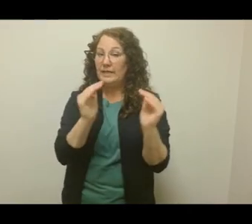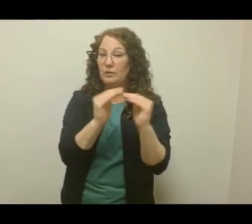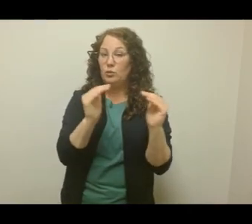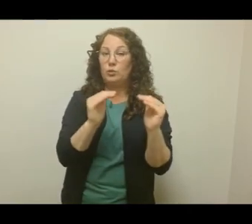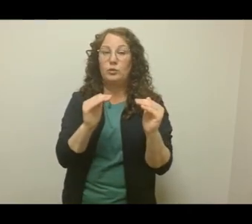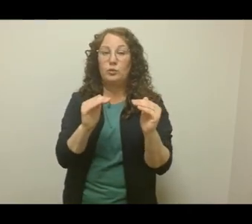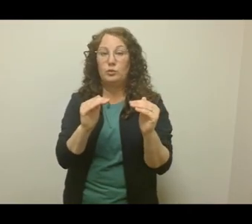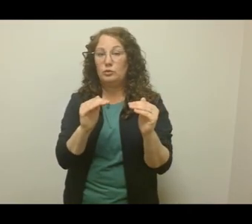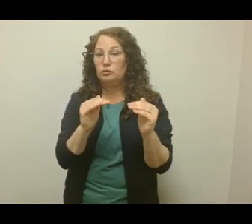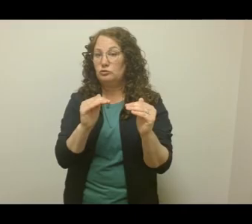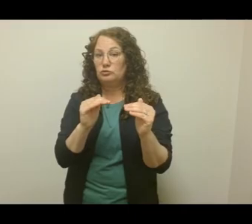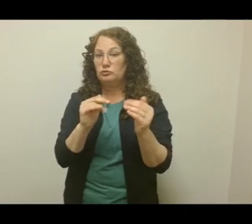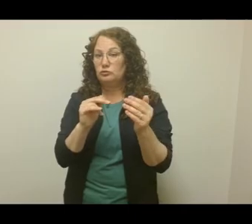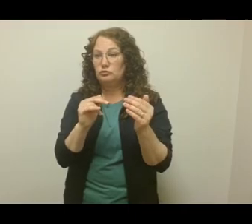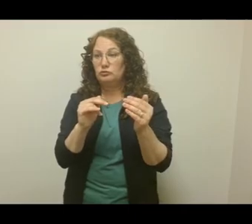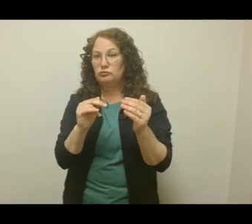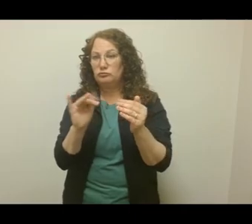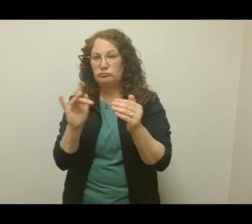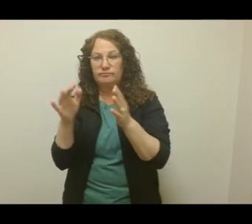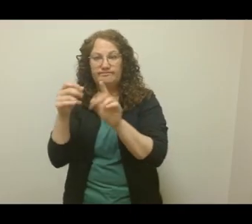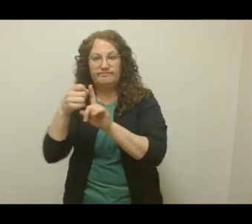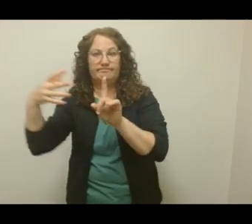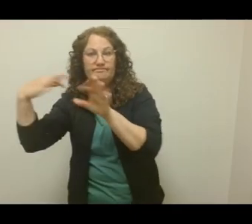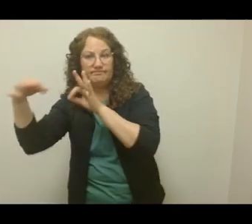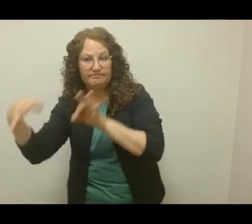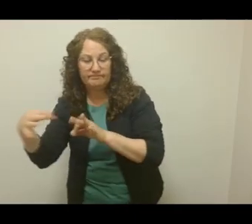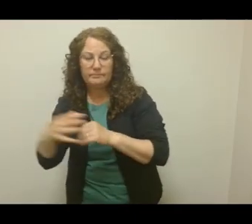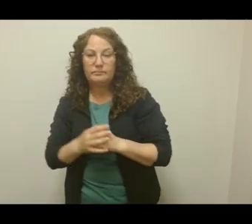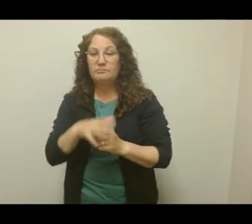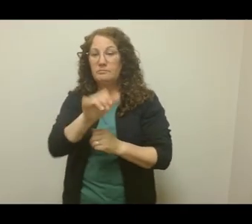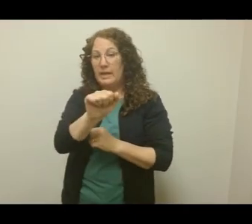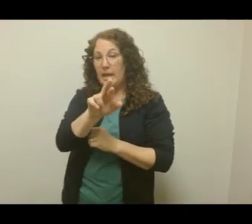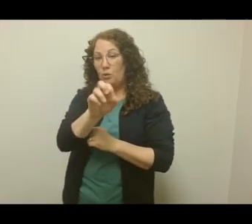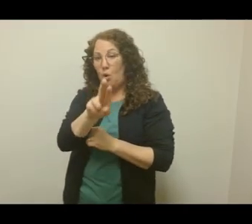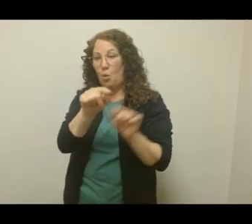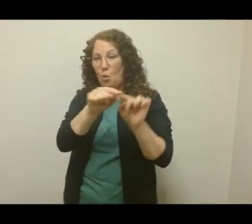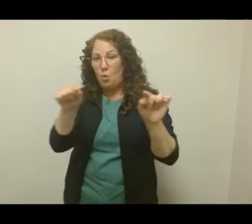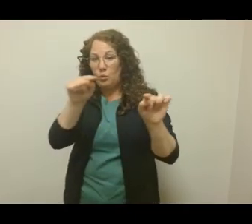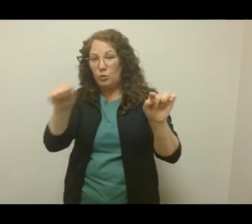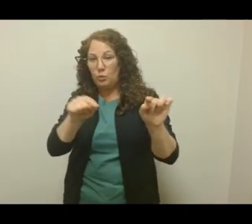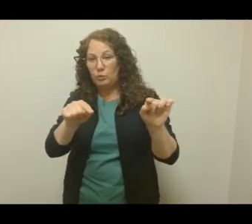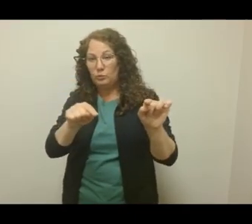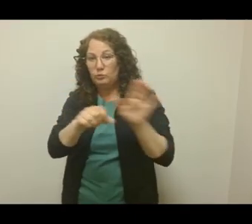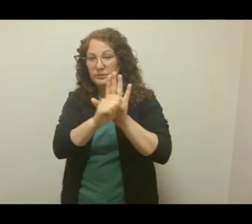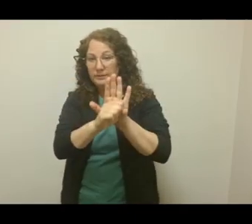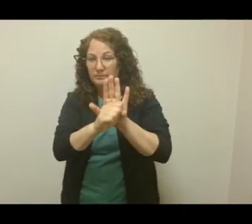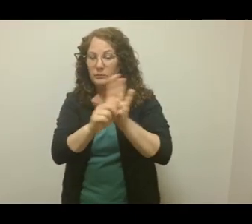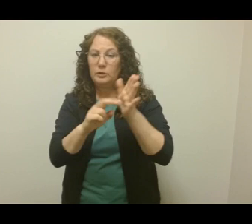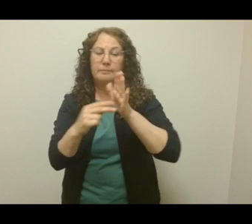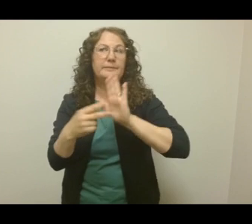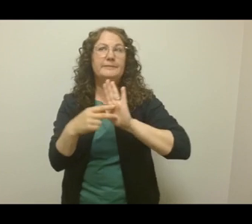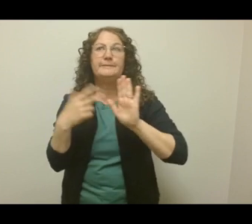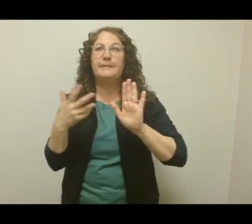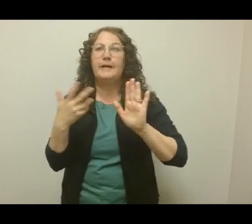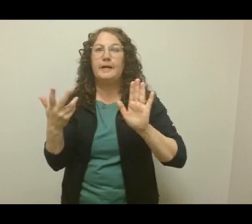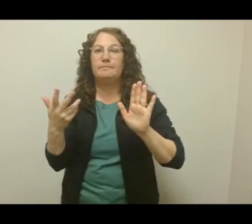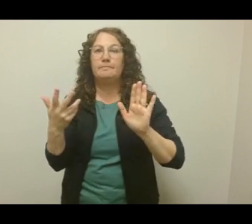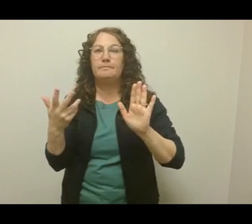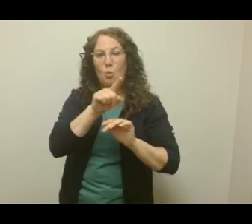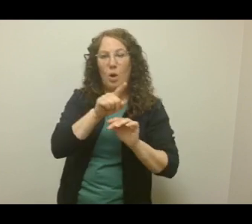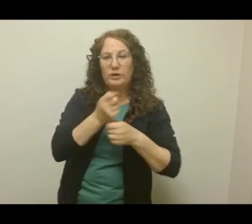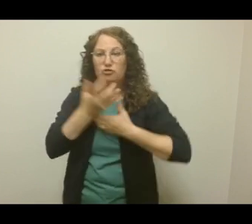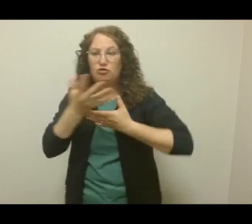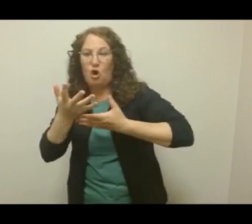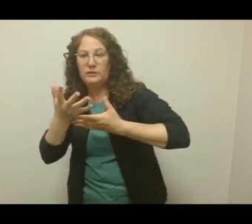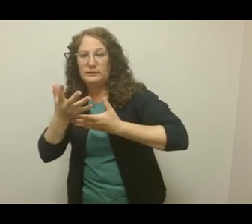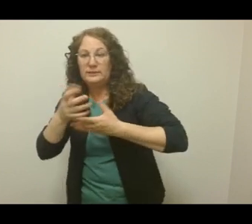to, write out a definition. That arrow symbol could result in, it could be about cause and effect. It